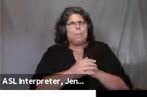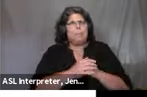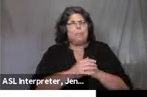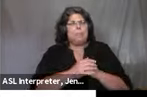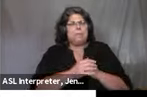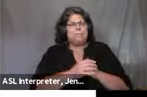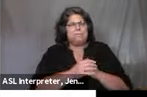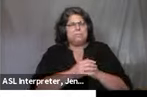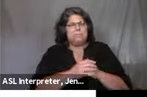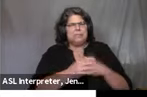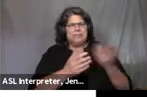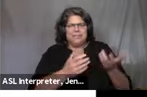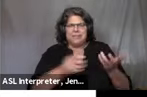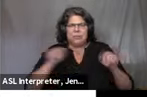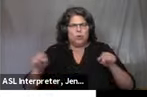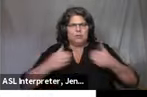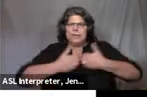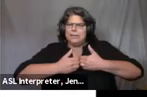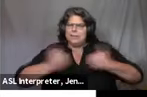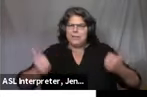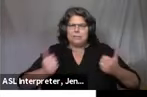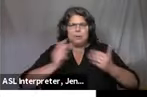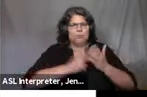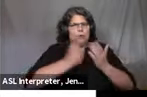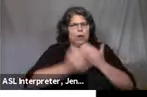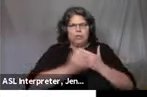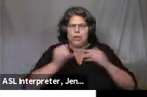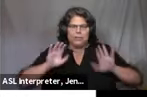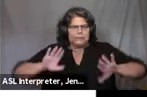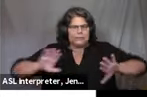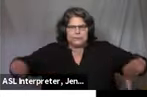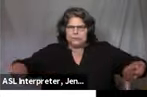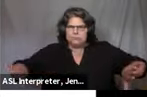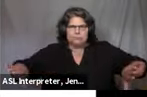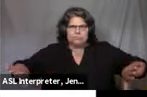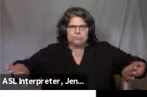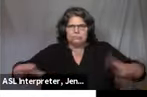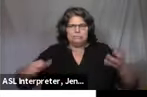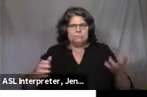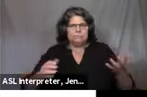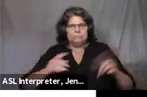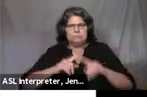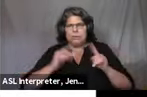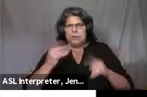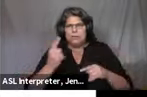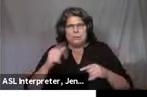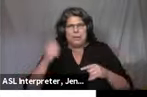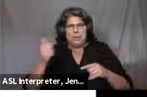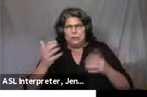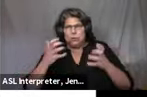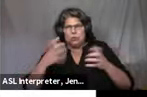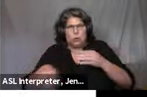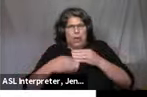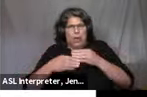These are standalone projects. They function without each other. But if anybody else has anything to add.